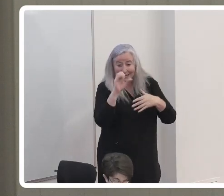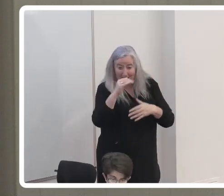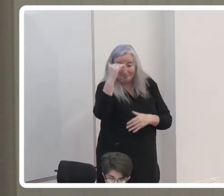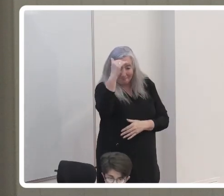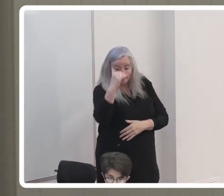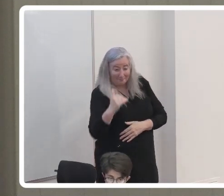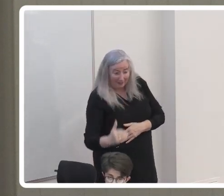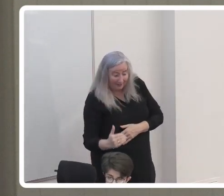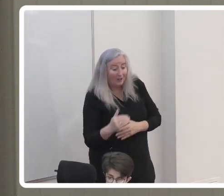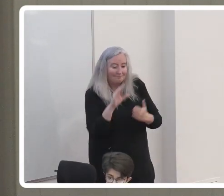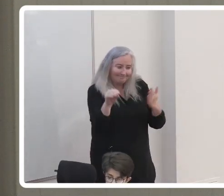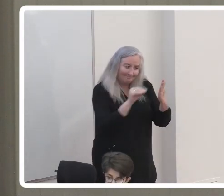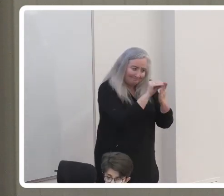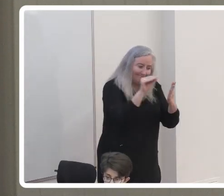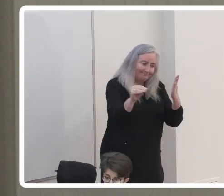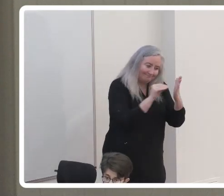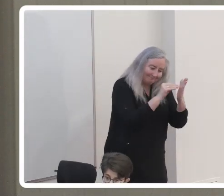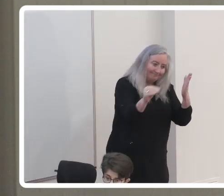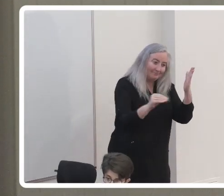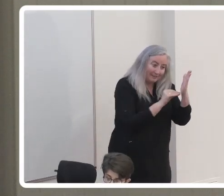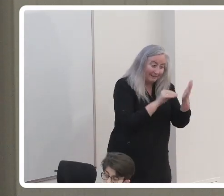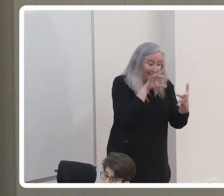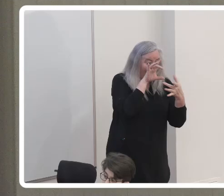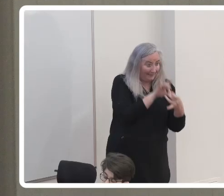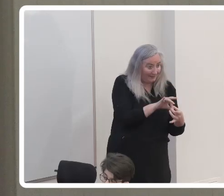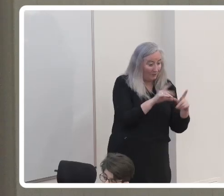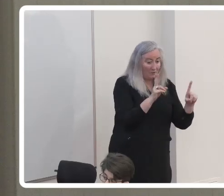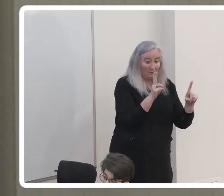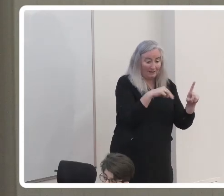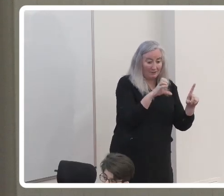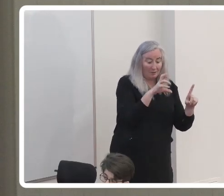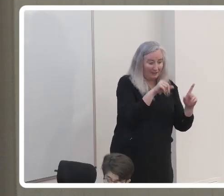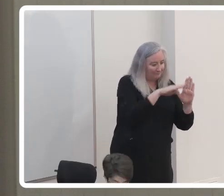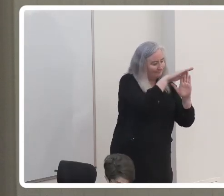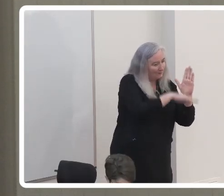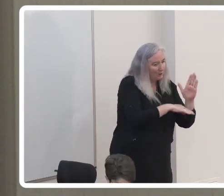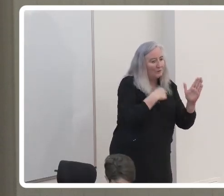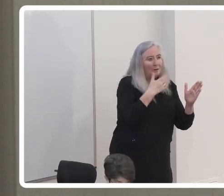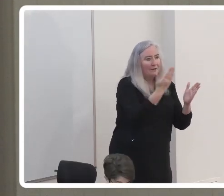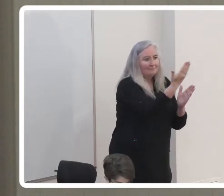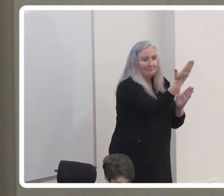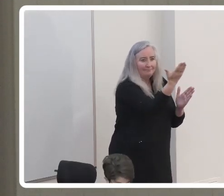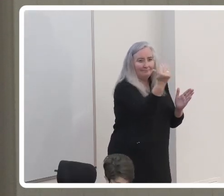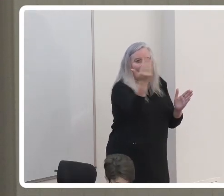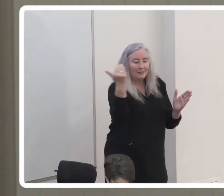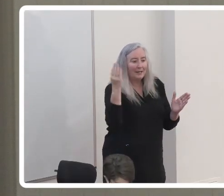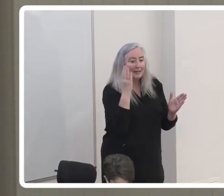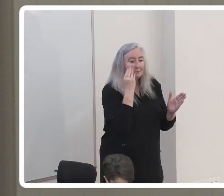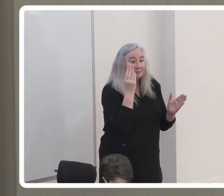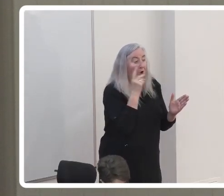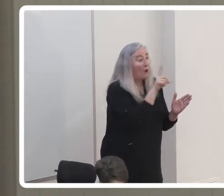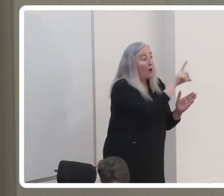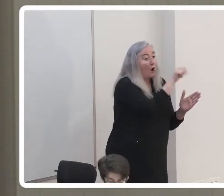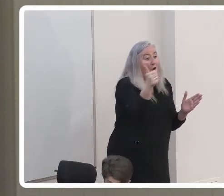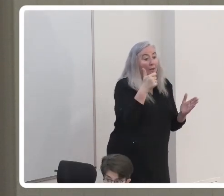your advocacy may focus on the CRPD, you should also draw on experiences and references from other shadow